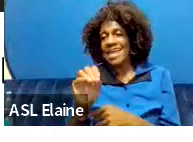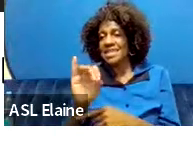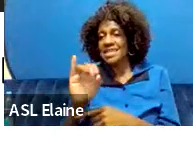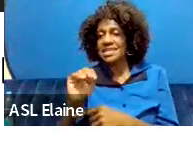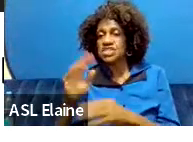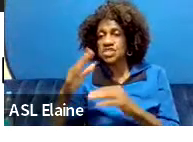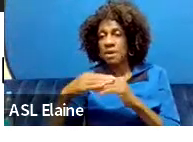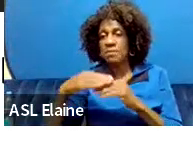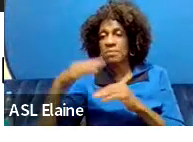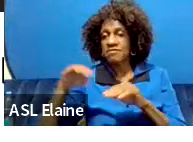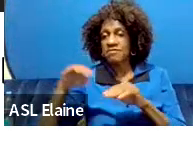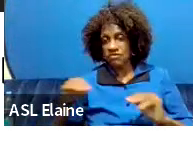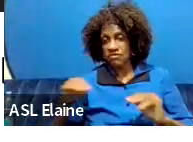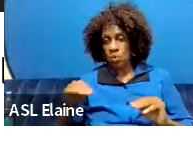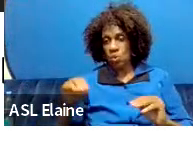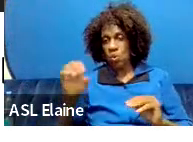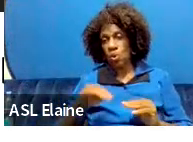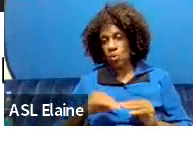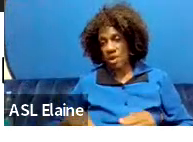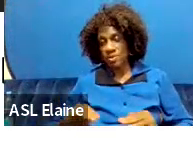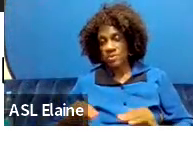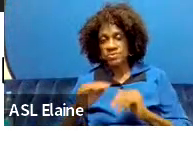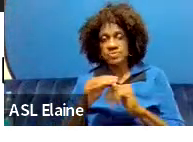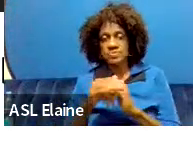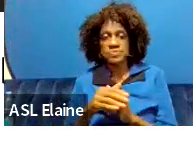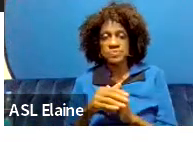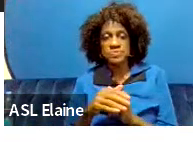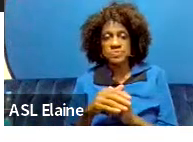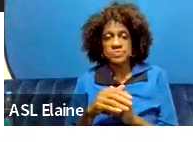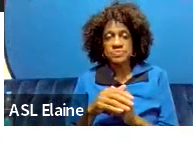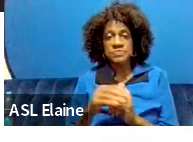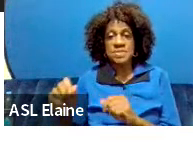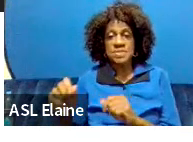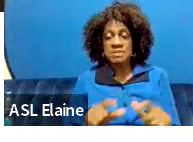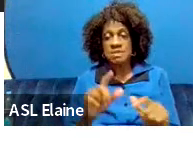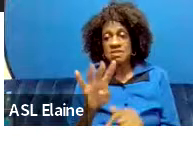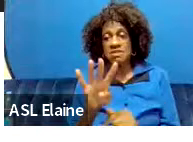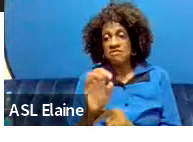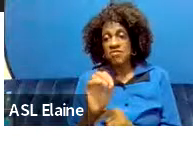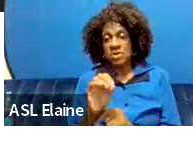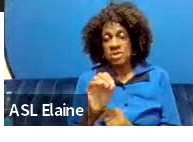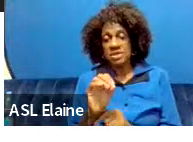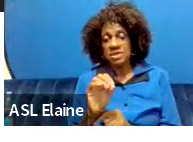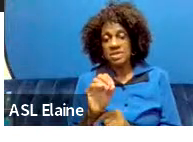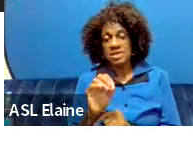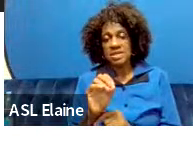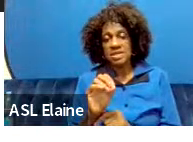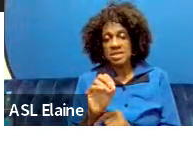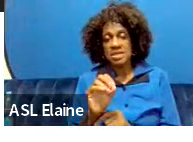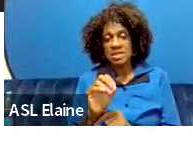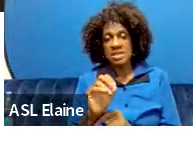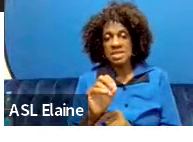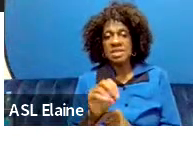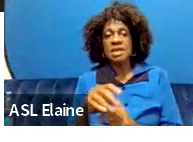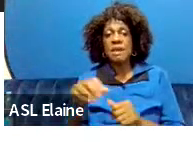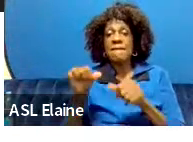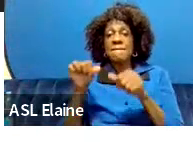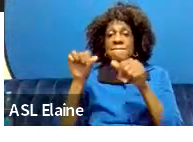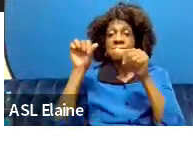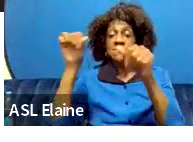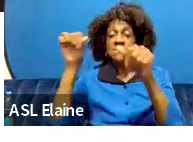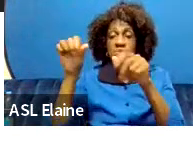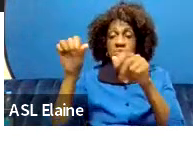finished floor or ground. Next slide, please, slide 40. And post-mounted signs,